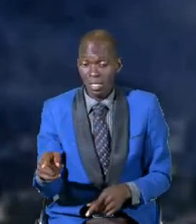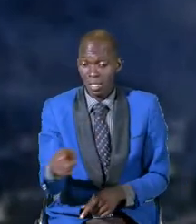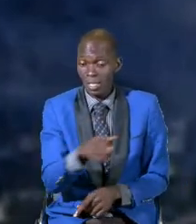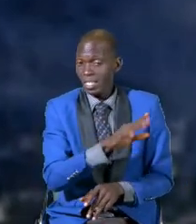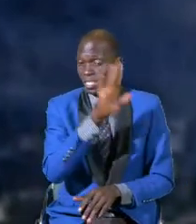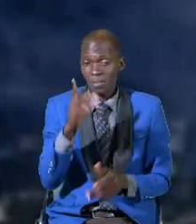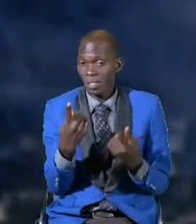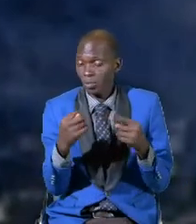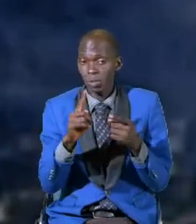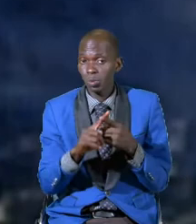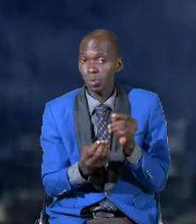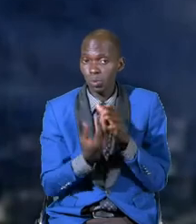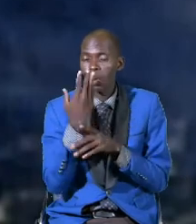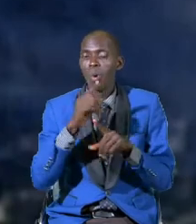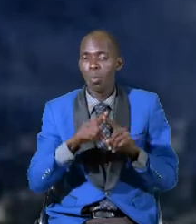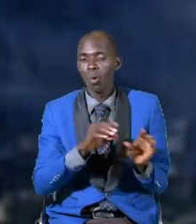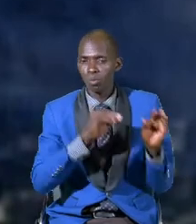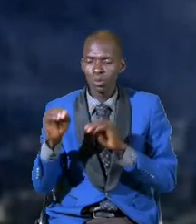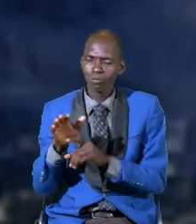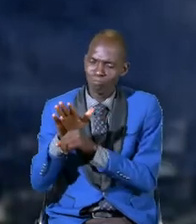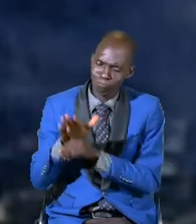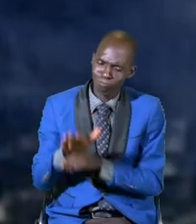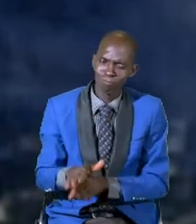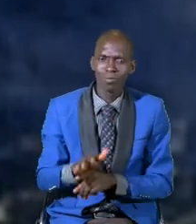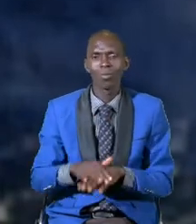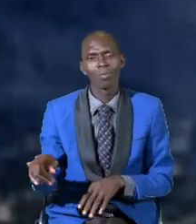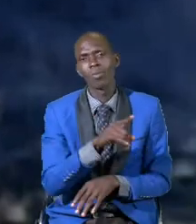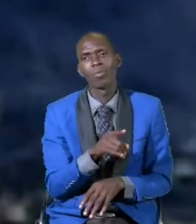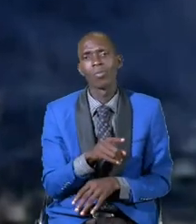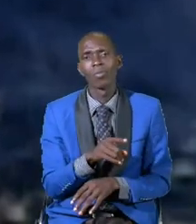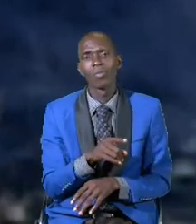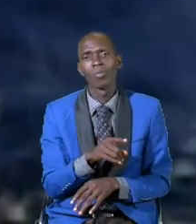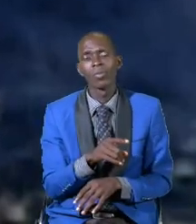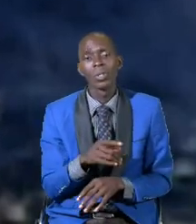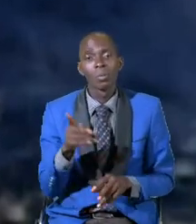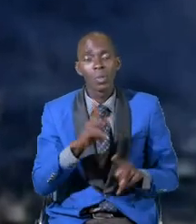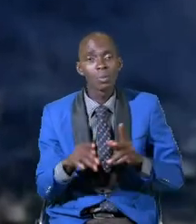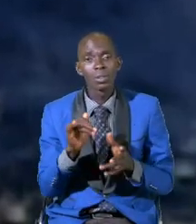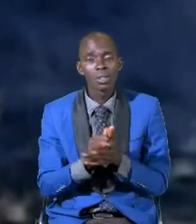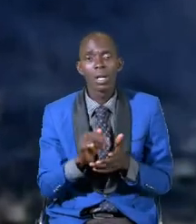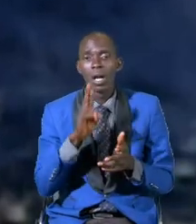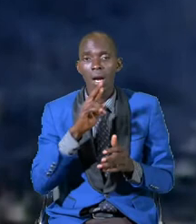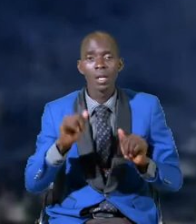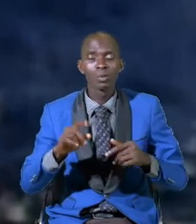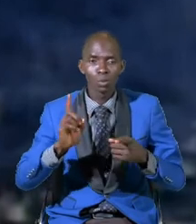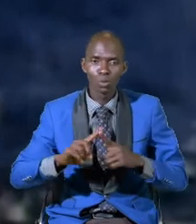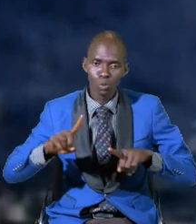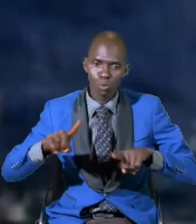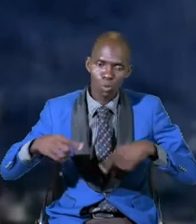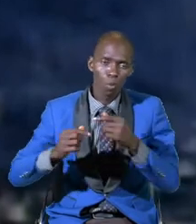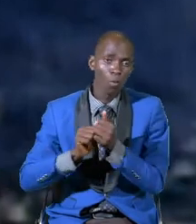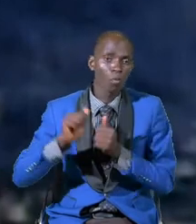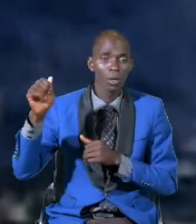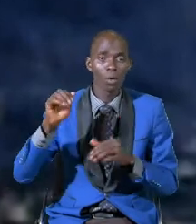put peer pressure on you. The people that are able to swim against the tide, what